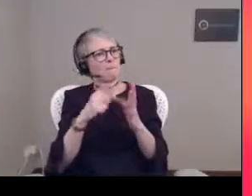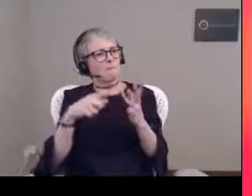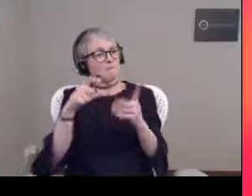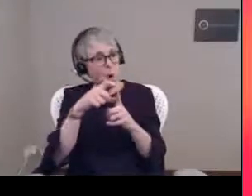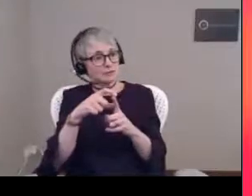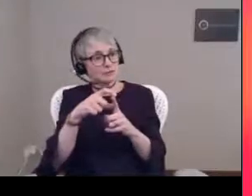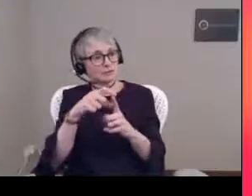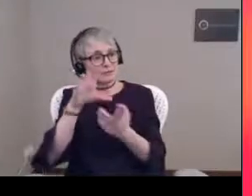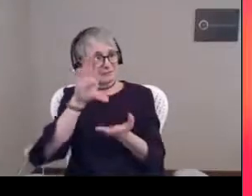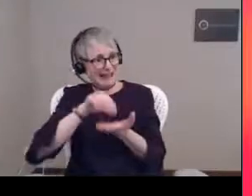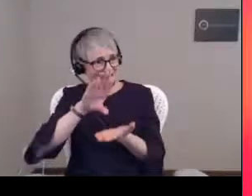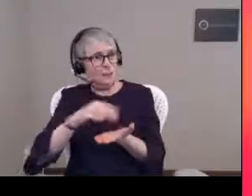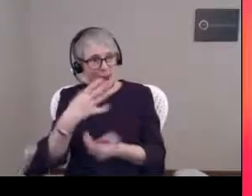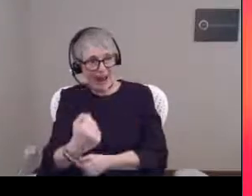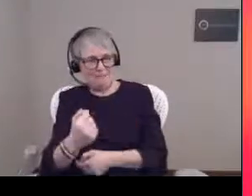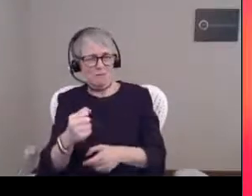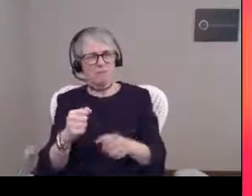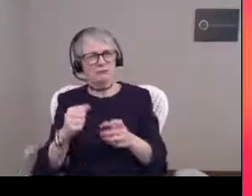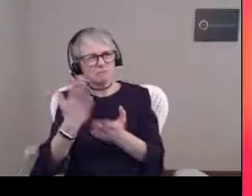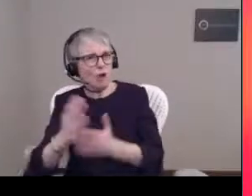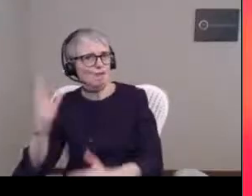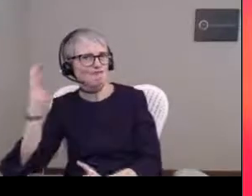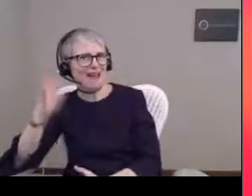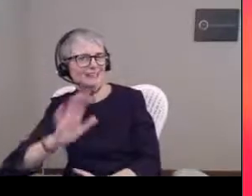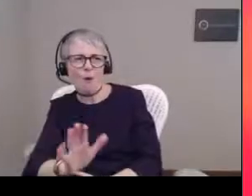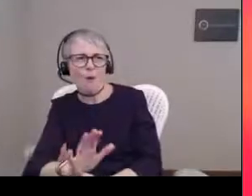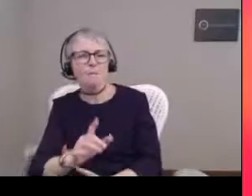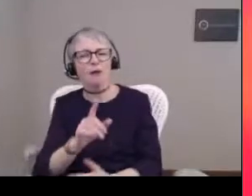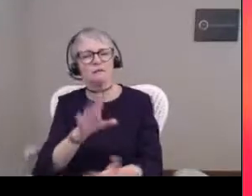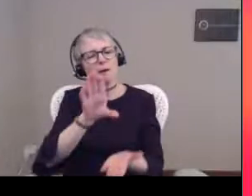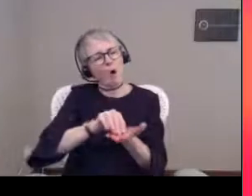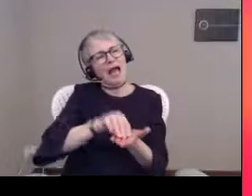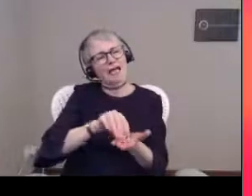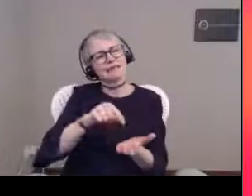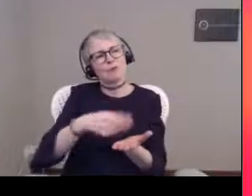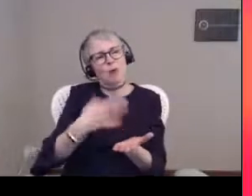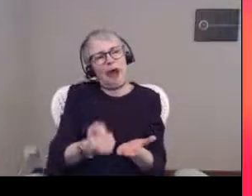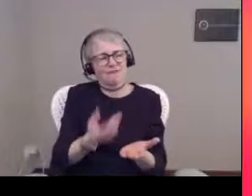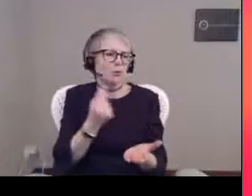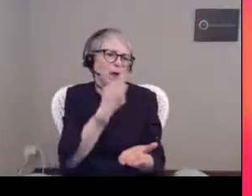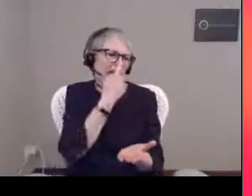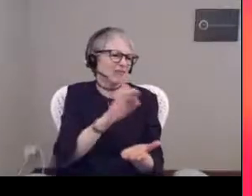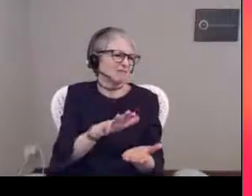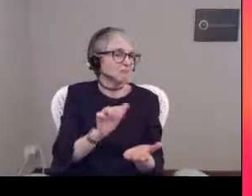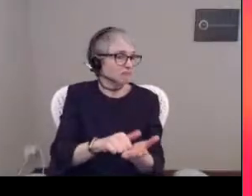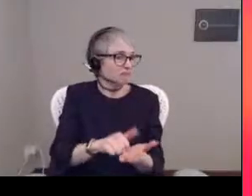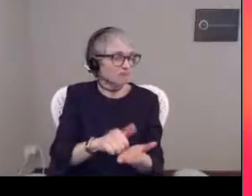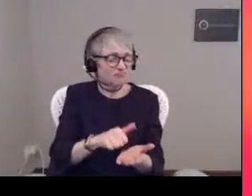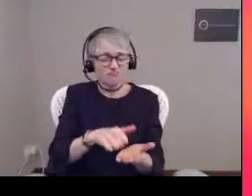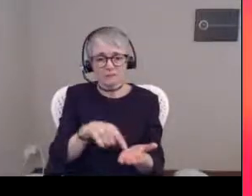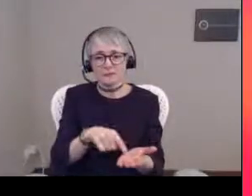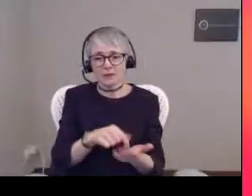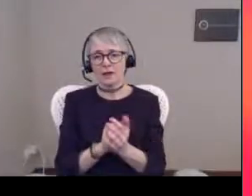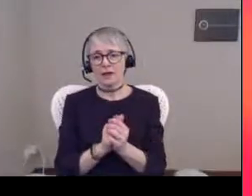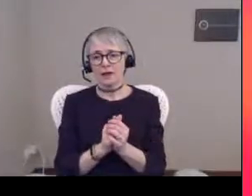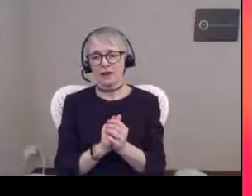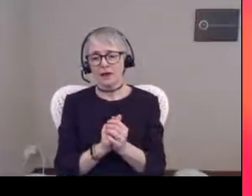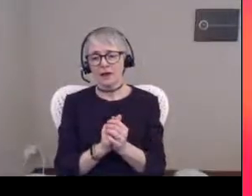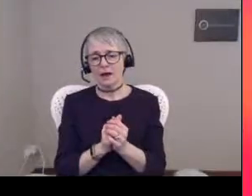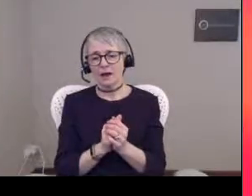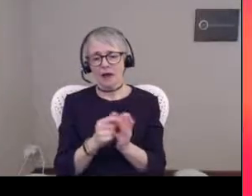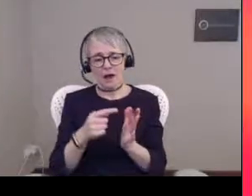a bit like radio. Okay, you broke up there, but no, we a bit like radio. Yeah, we have podcasts, which we do we have